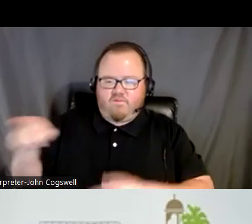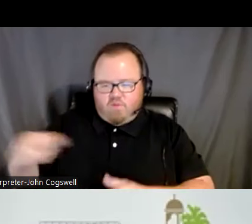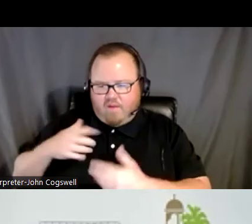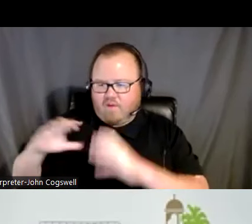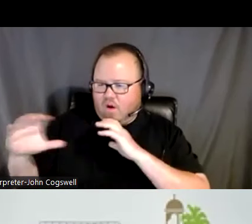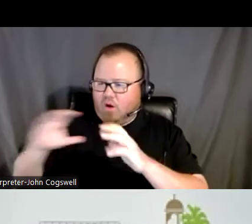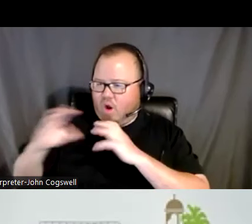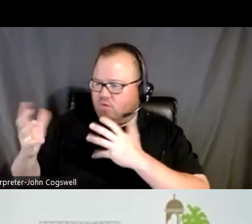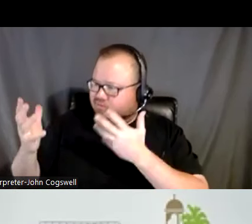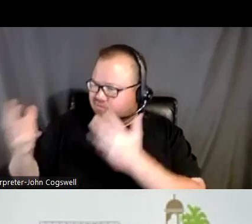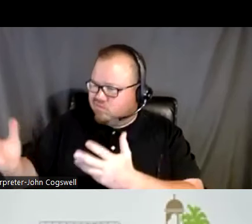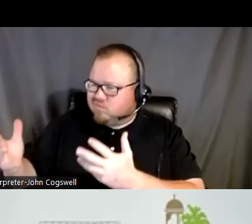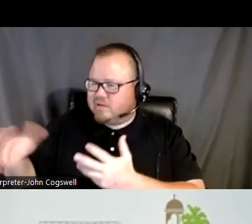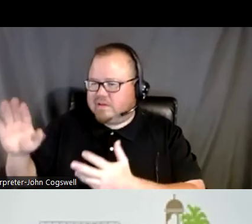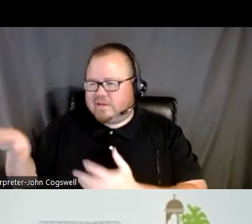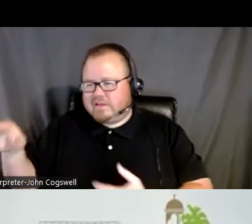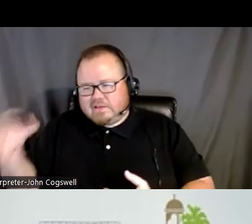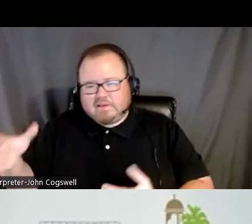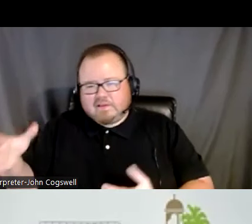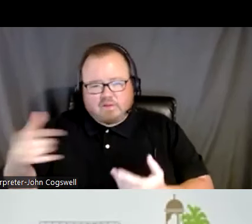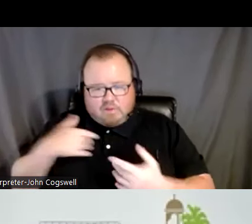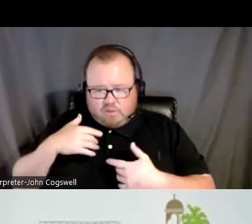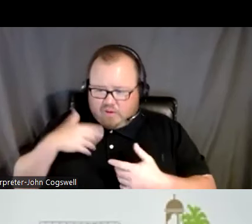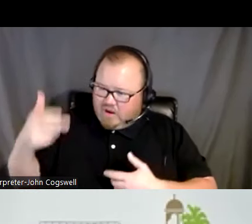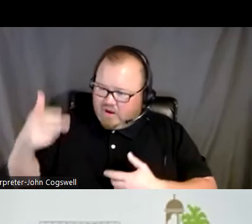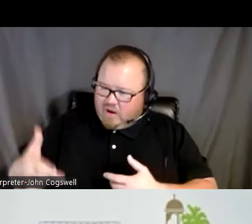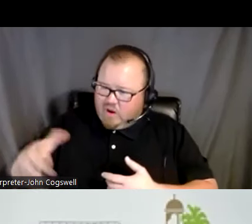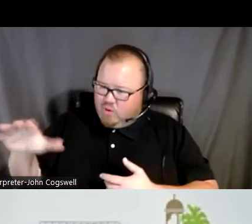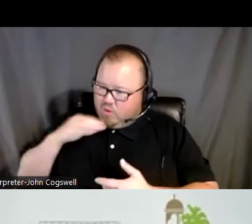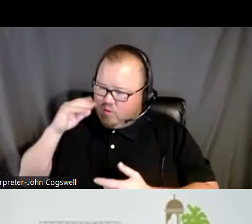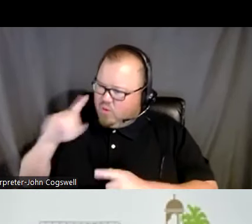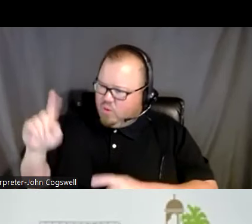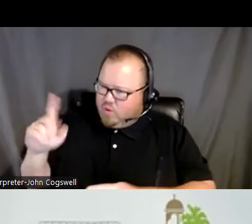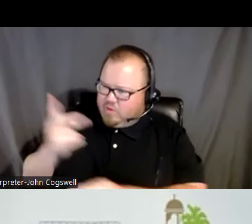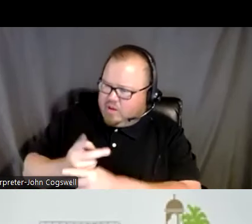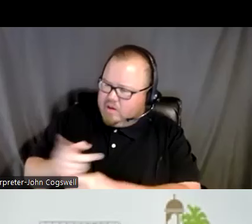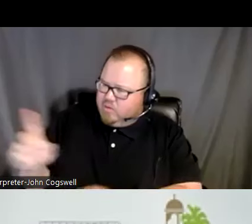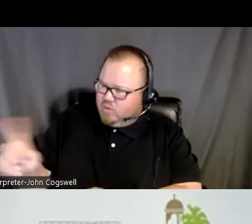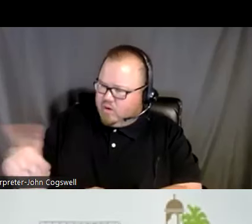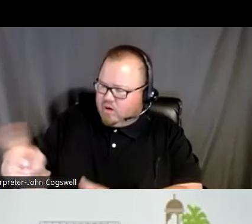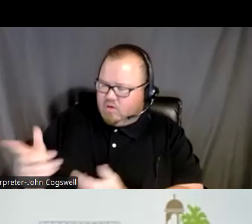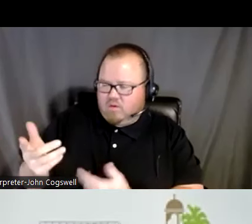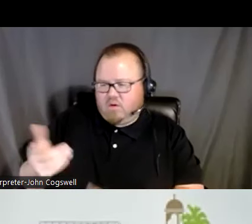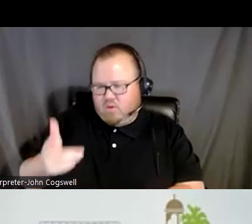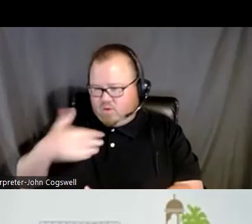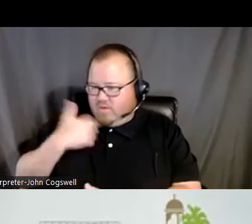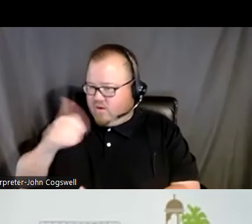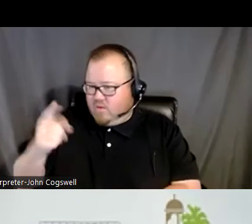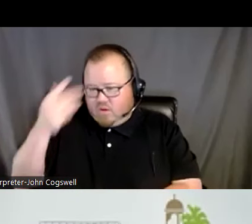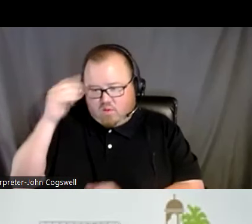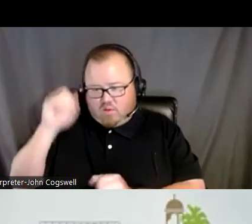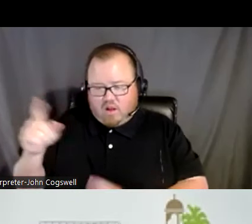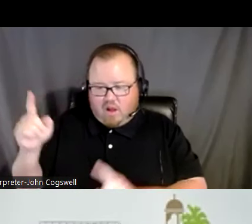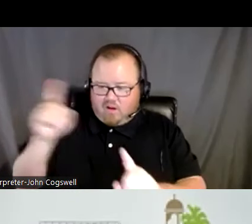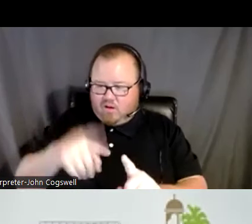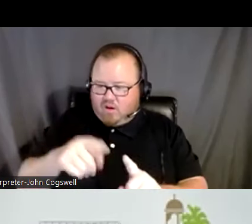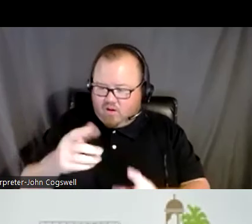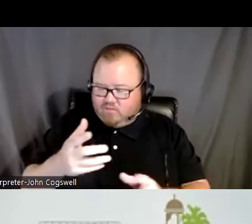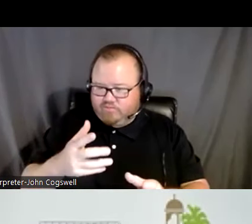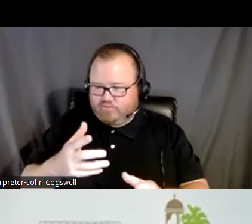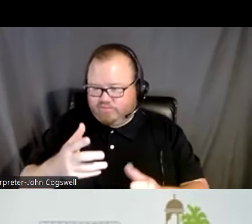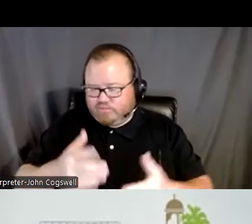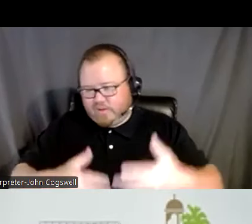say, hey, do you have firearms in the home? Where do you keep the firearms in the home? Okay, do you have anyone that you know that could come by and get those